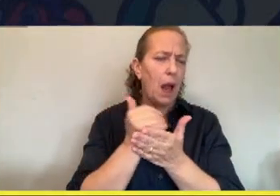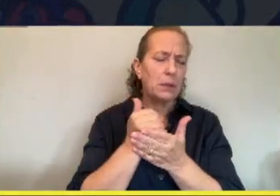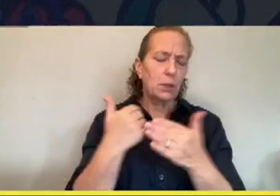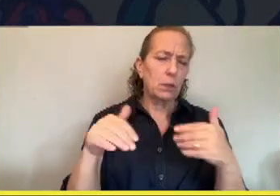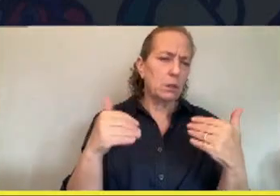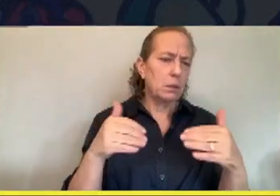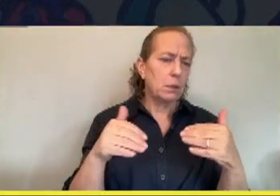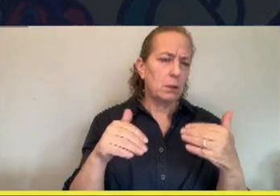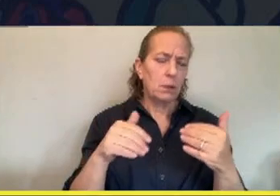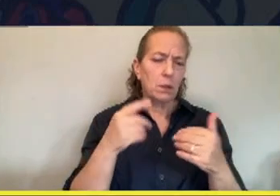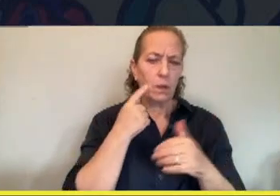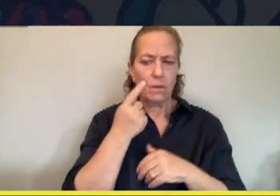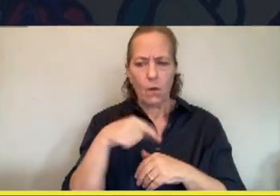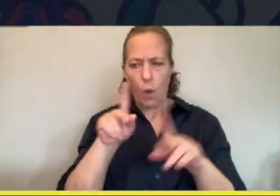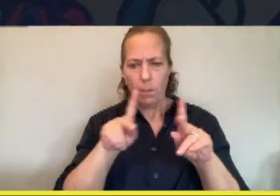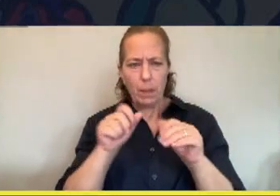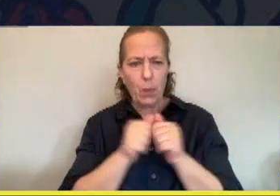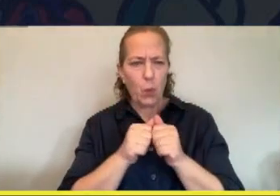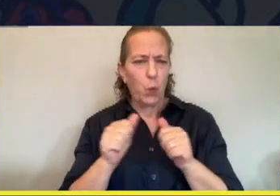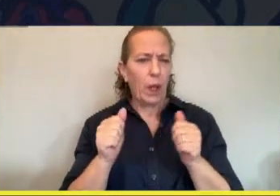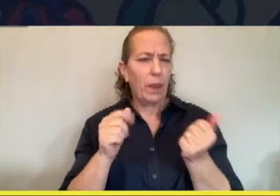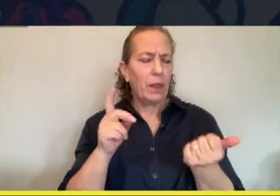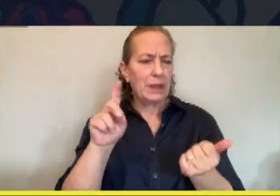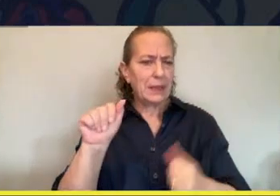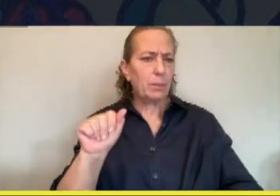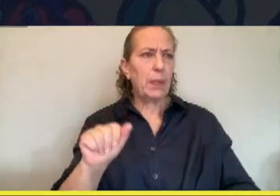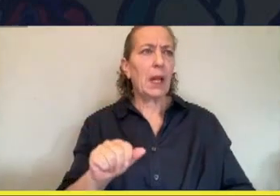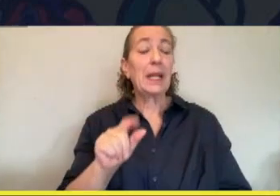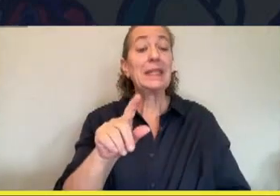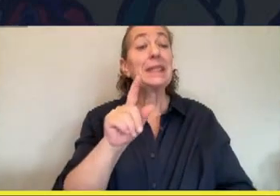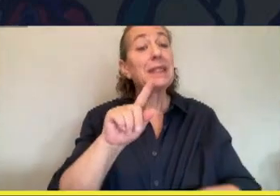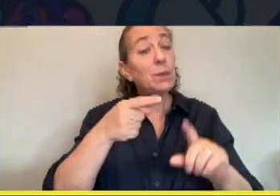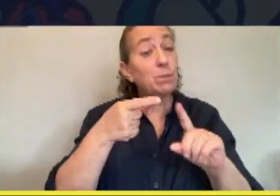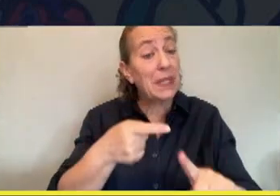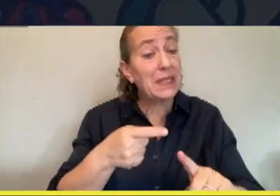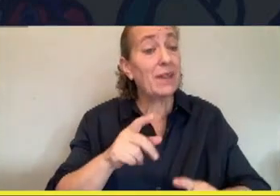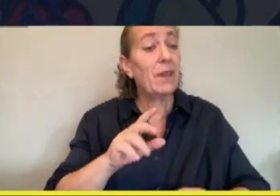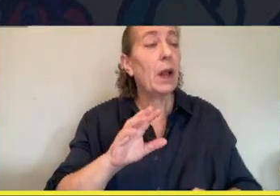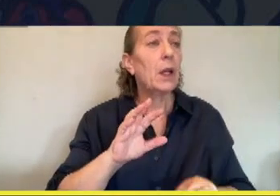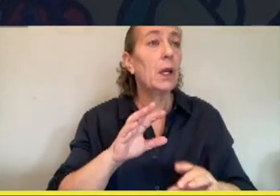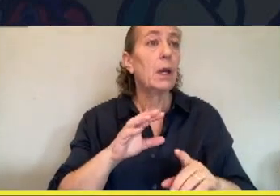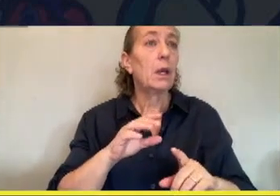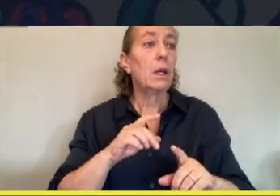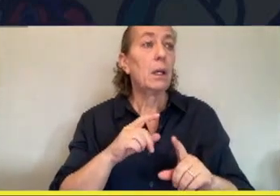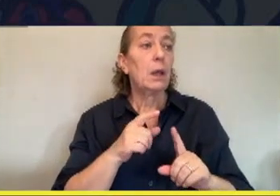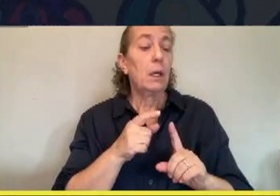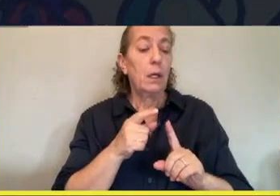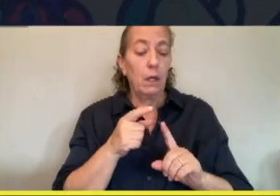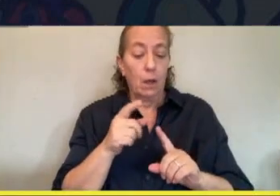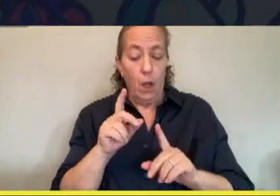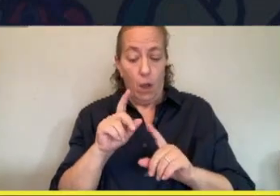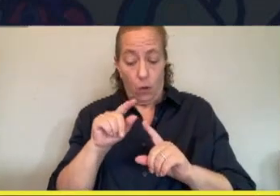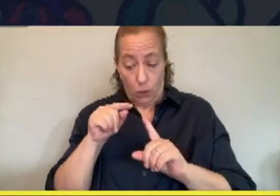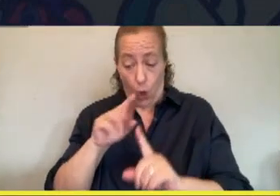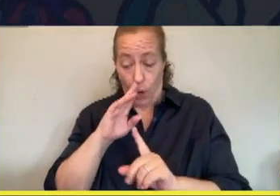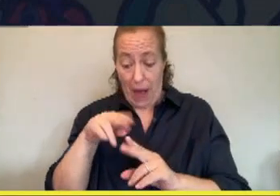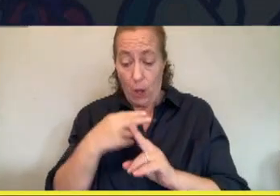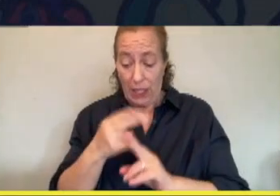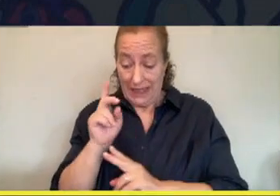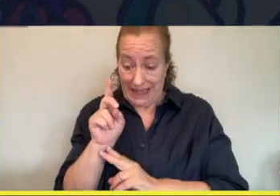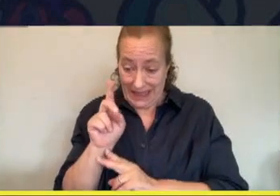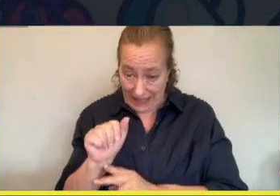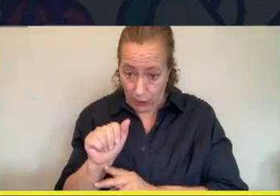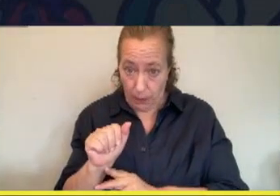people with disabilities, and specifically by incorporating standardized disability and types of disability